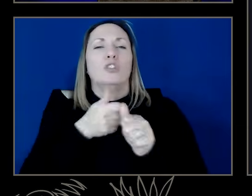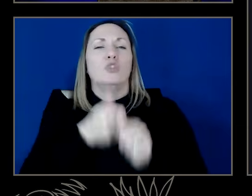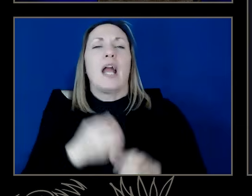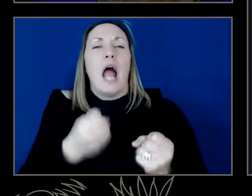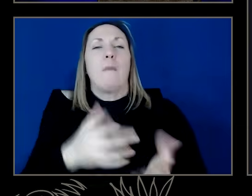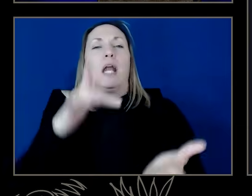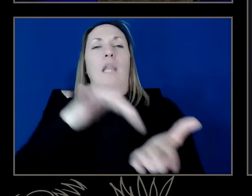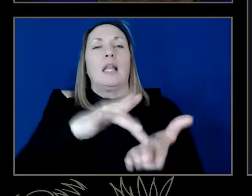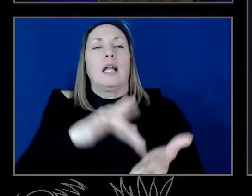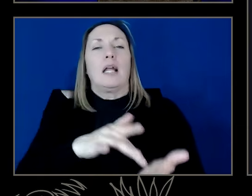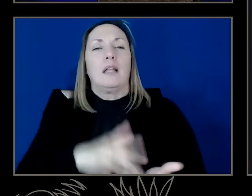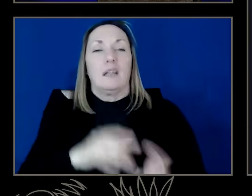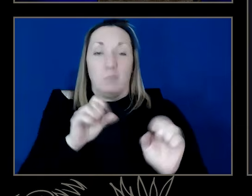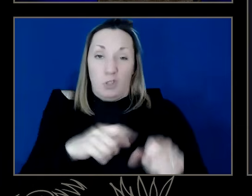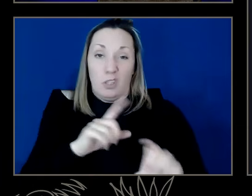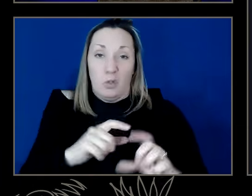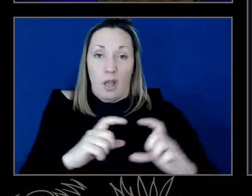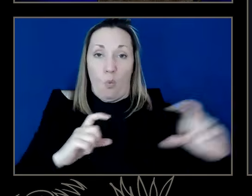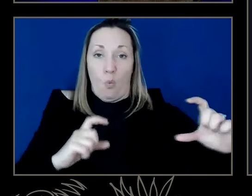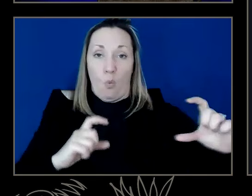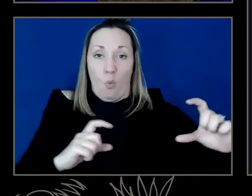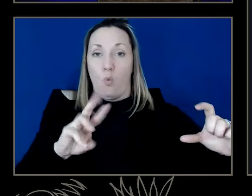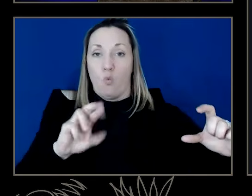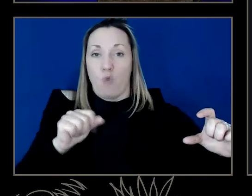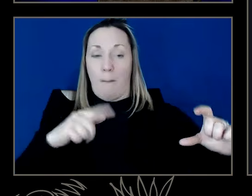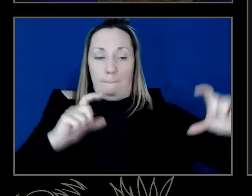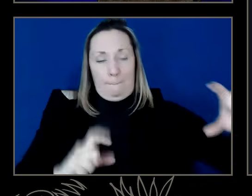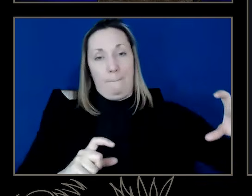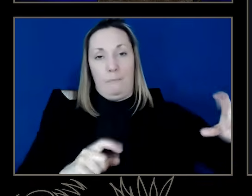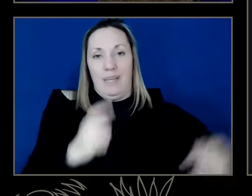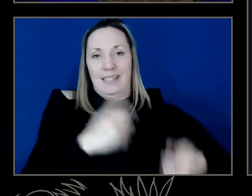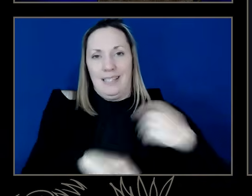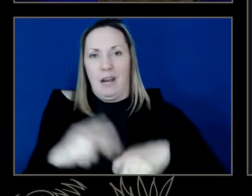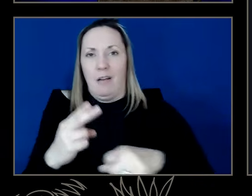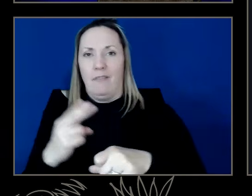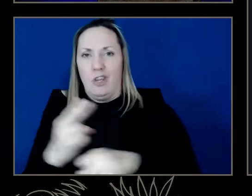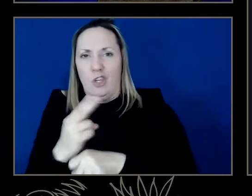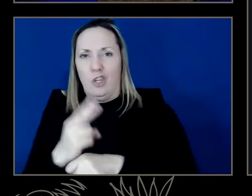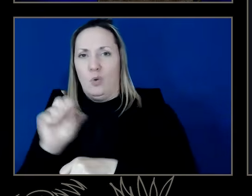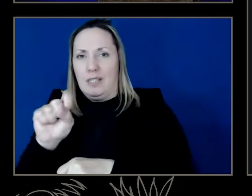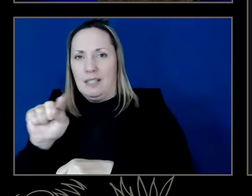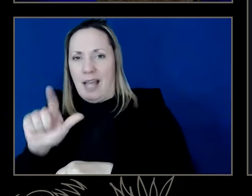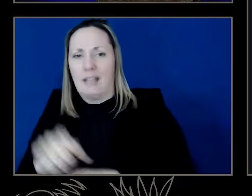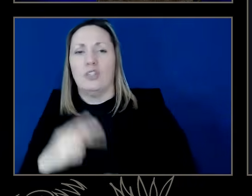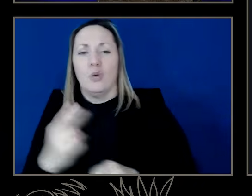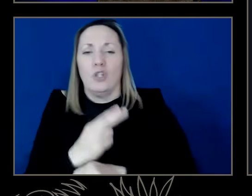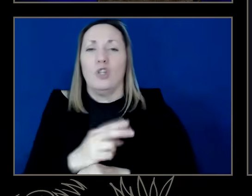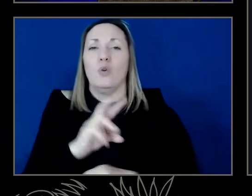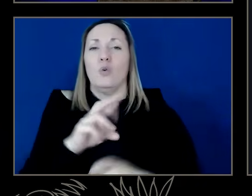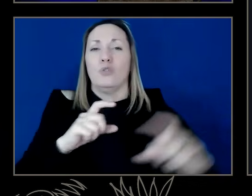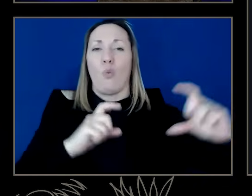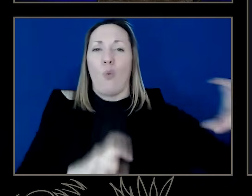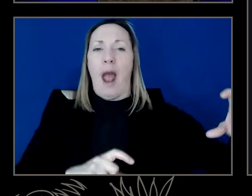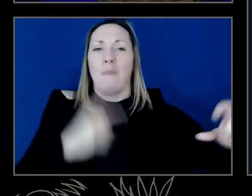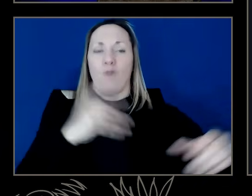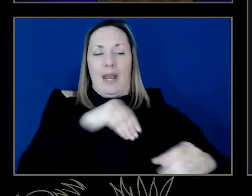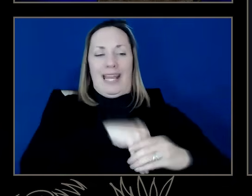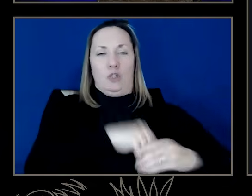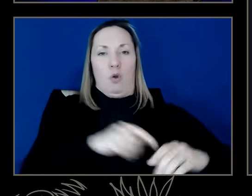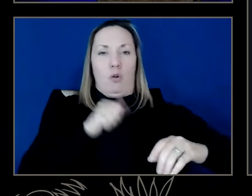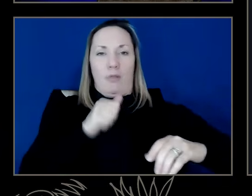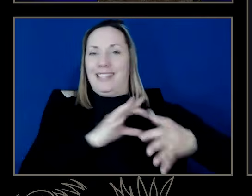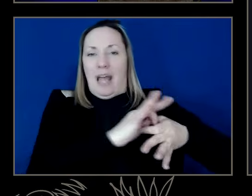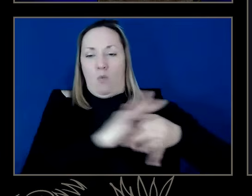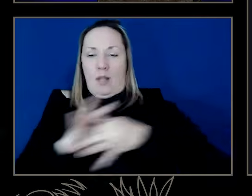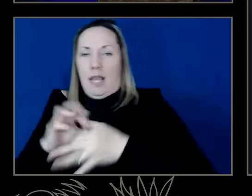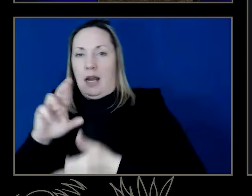just do that in a ref instead of having to use state. So as a rule of thumb, use ref for internal state that's not related to rendering.